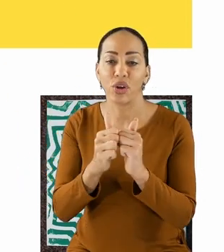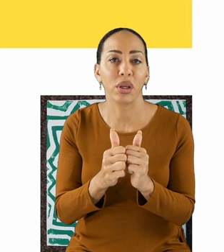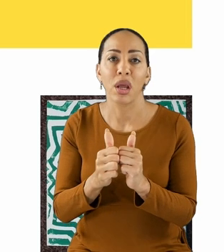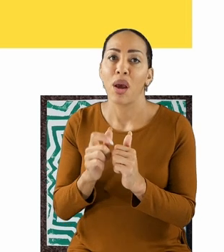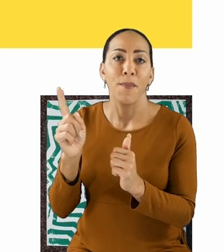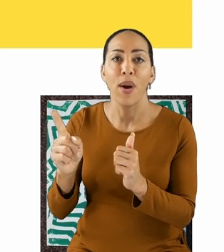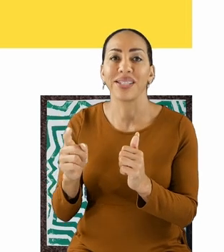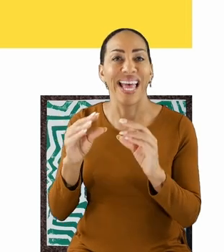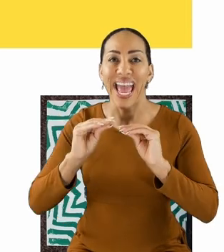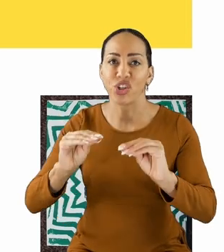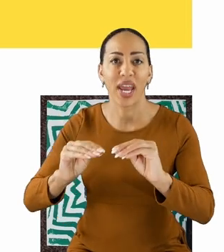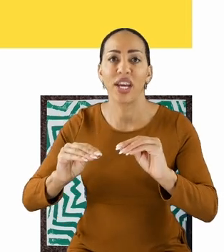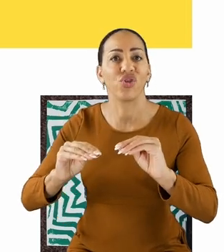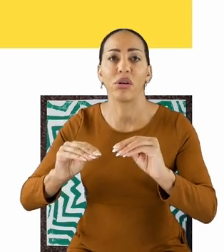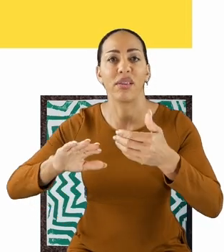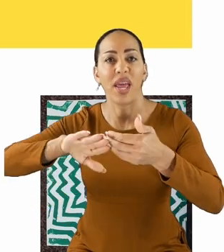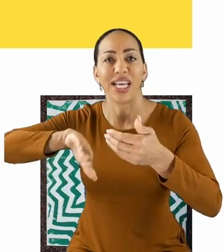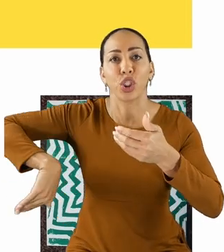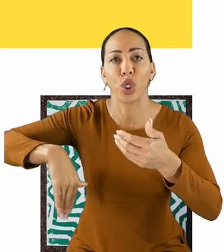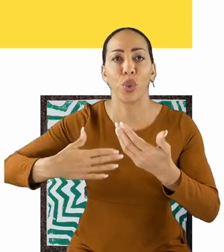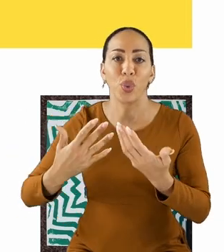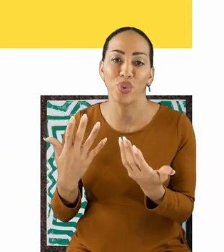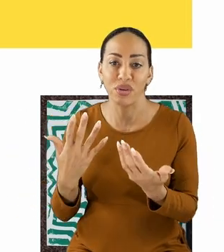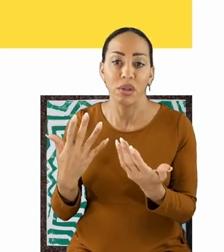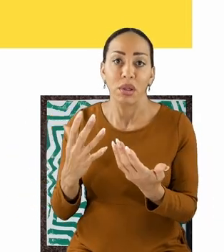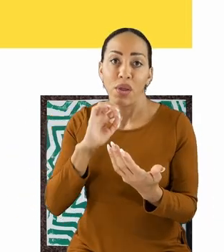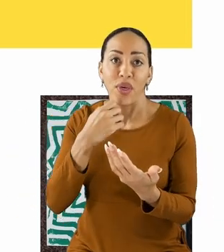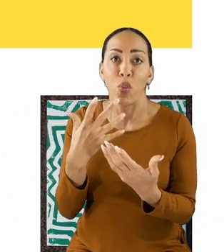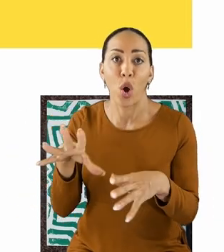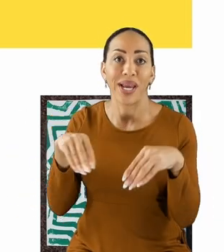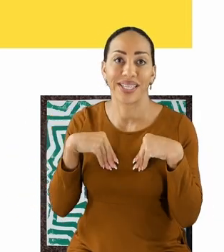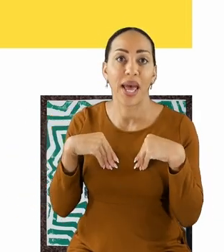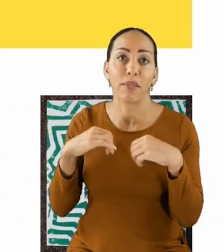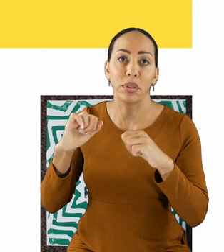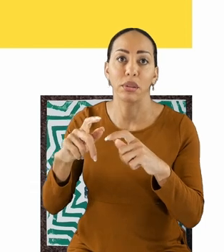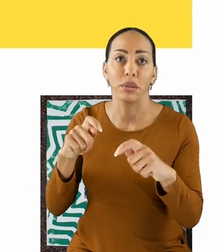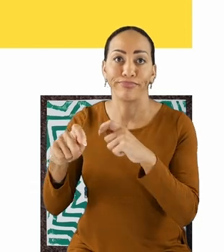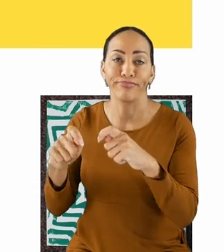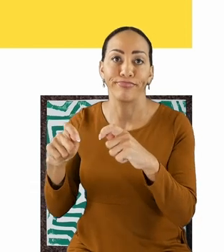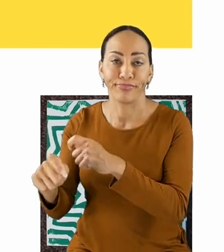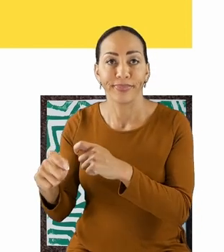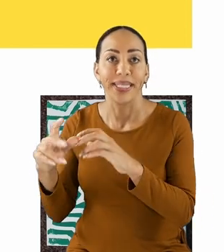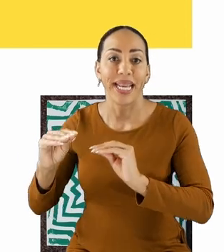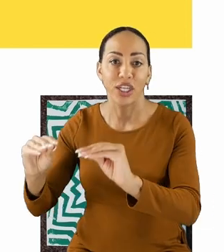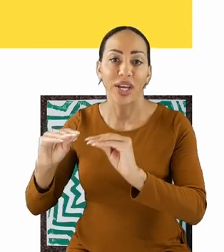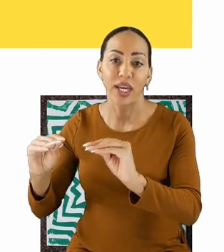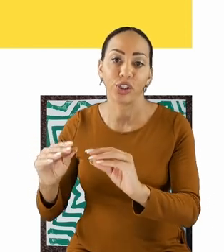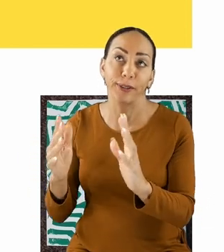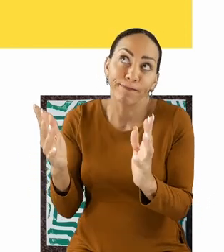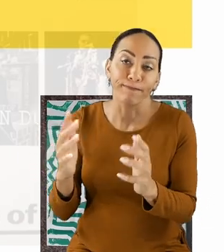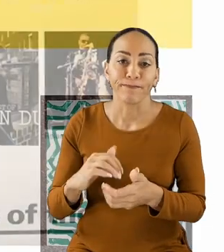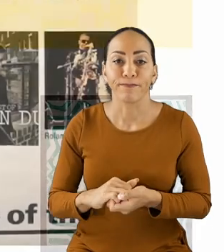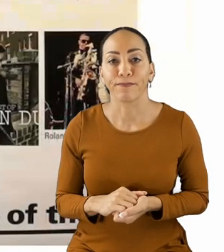excluded education from that because of these problems, and they won't do that. So that came up very strongly in this year.